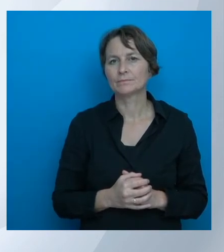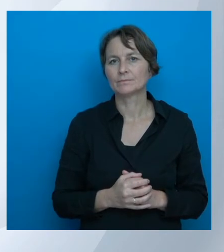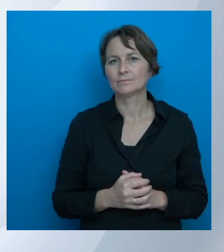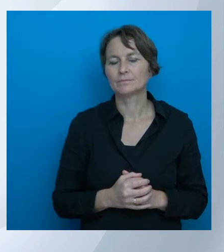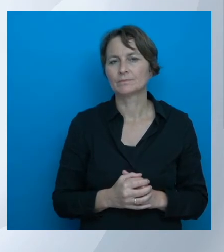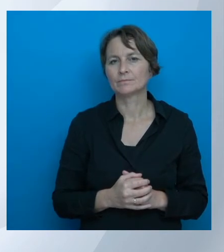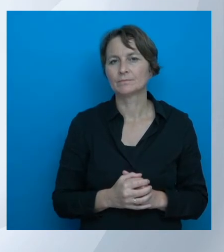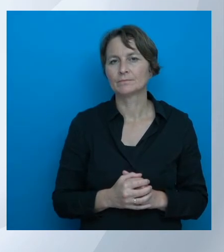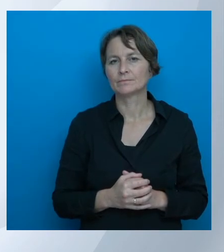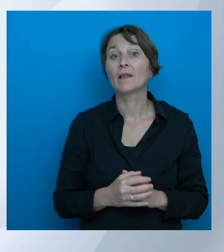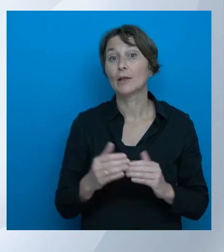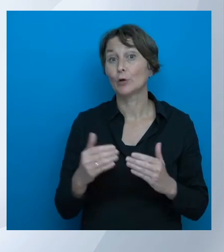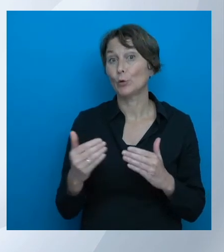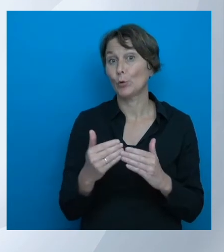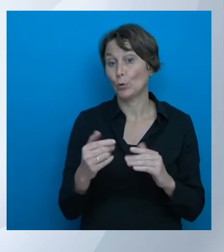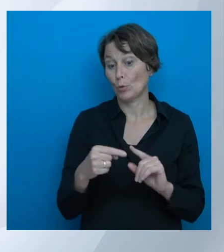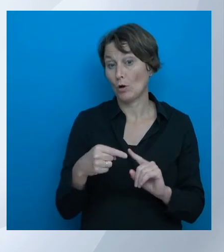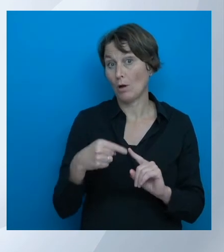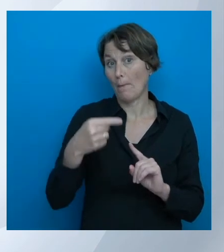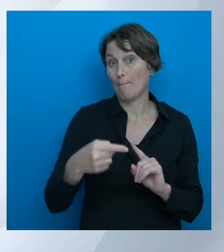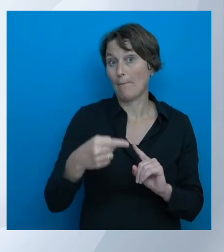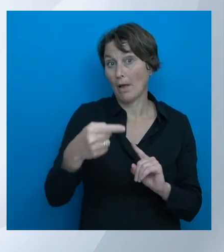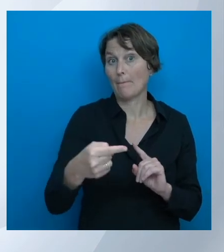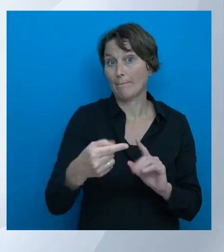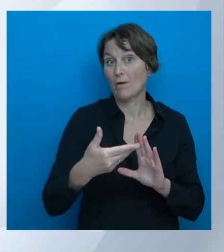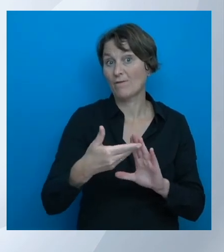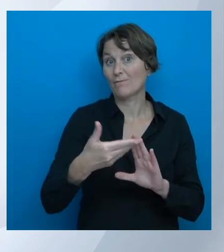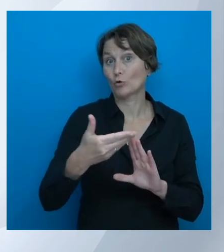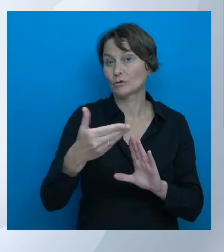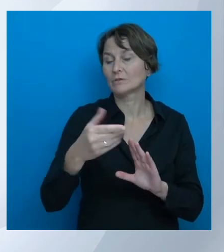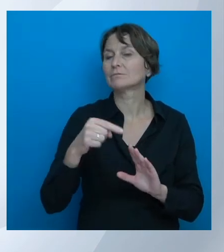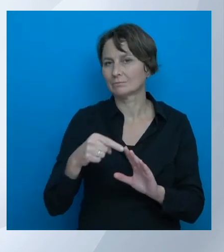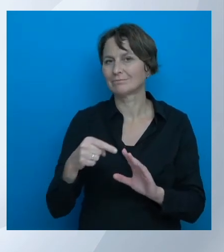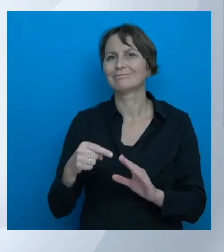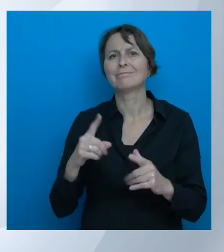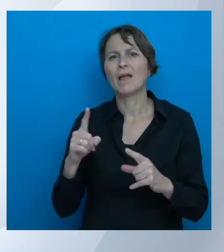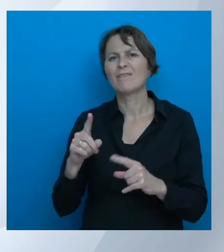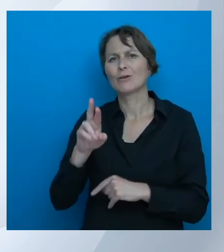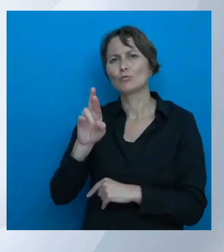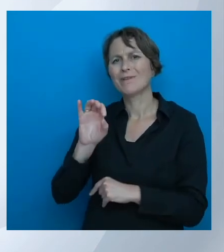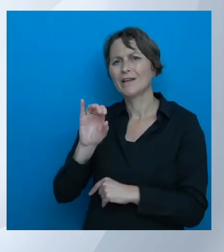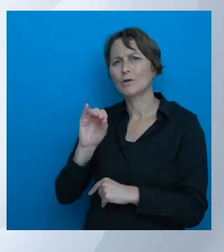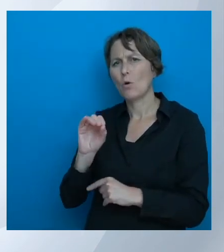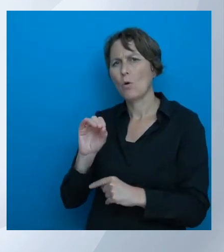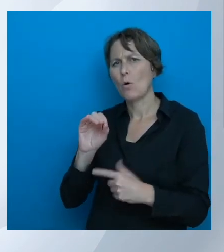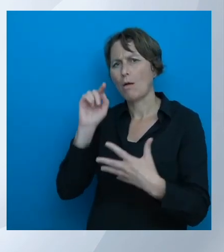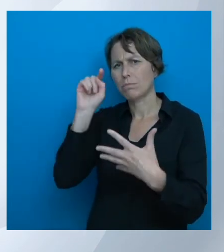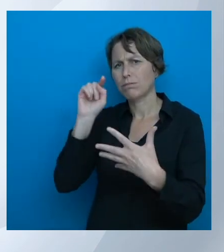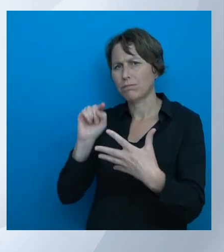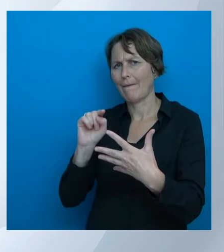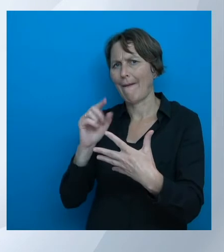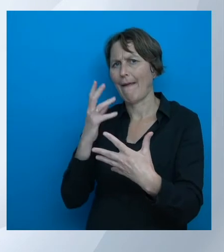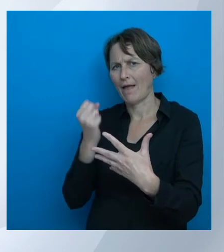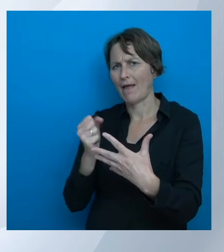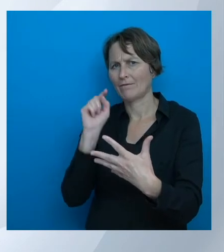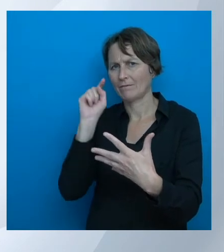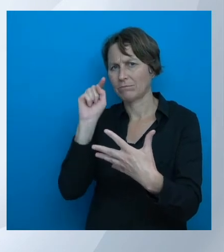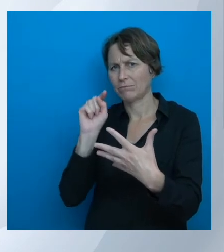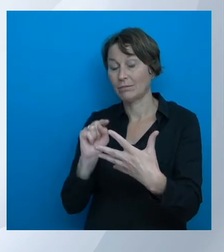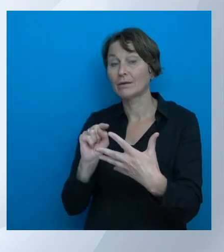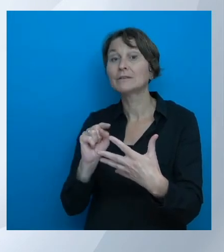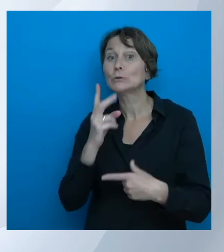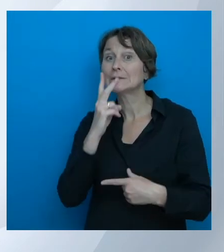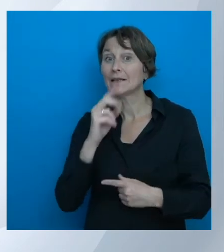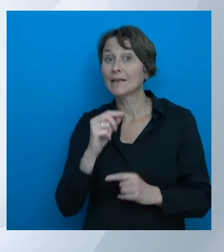versions. And as you can see, one of the changes will be that we no longer have